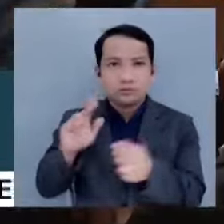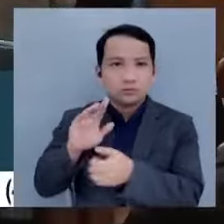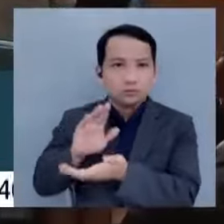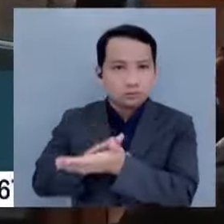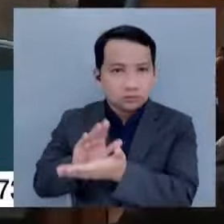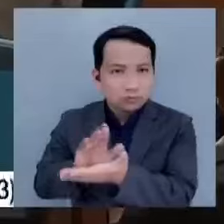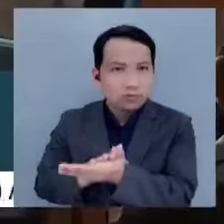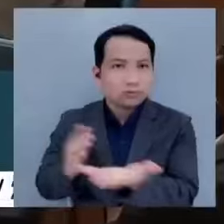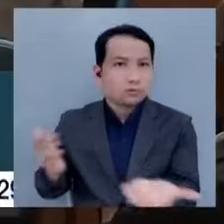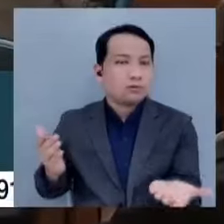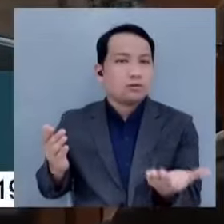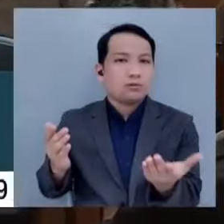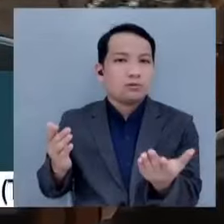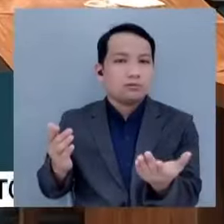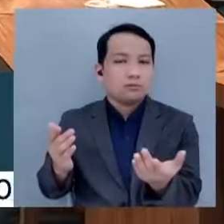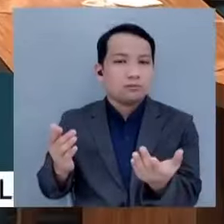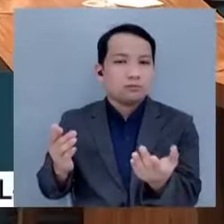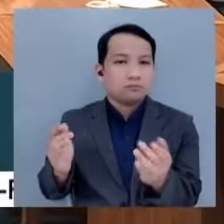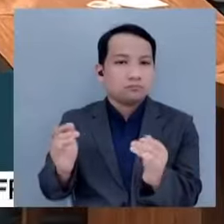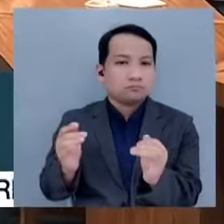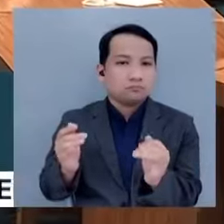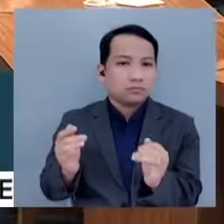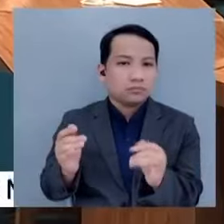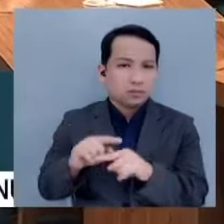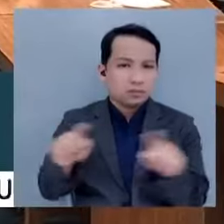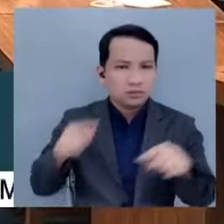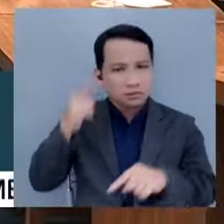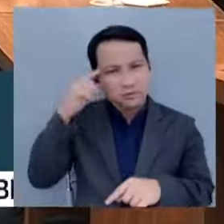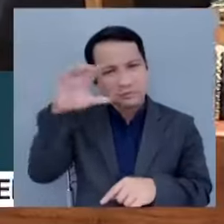So, then I guess siguro...